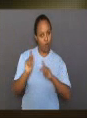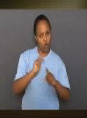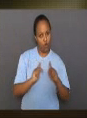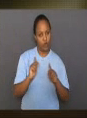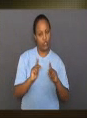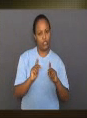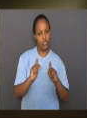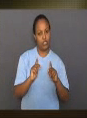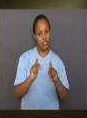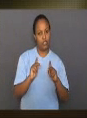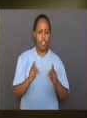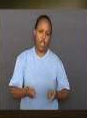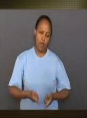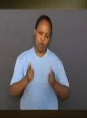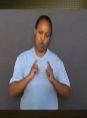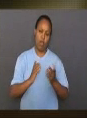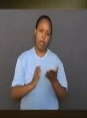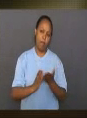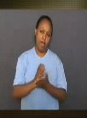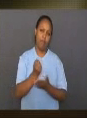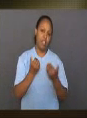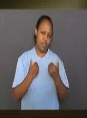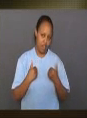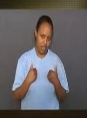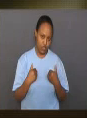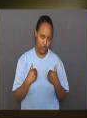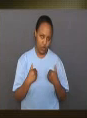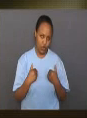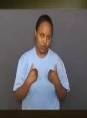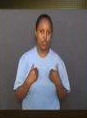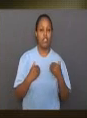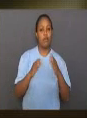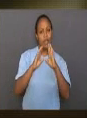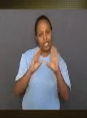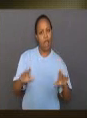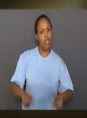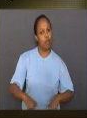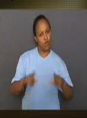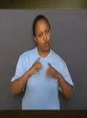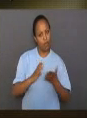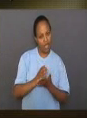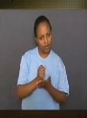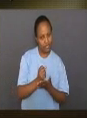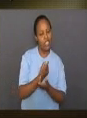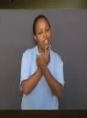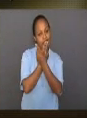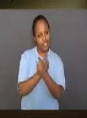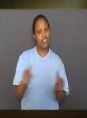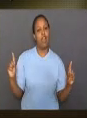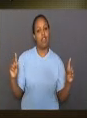a right to life, security of person, liberty,